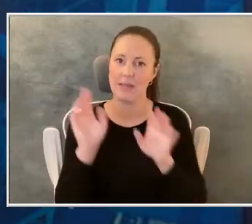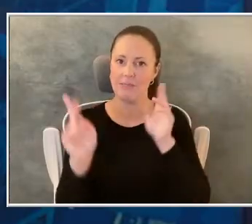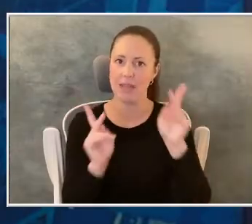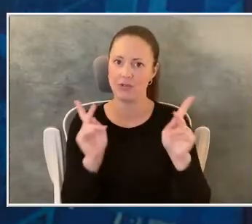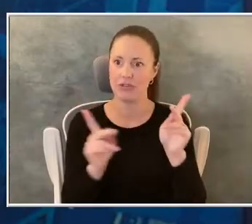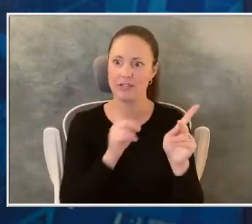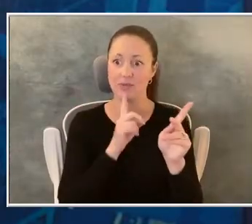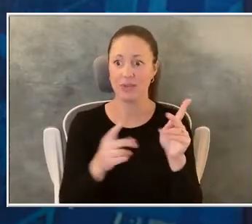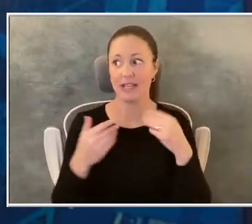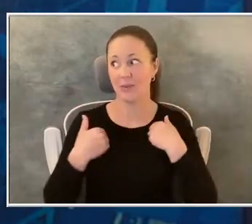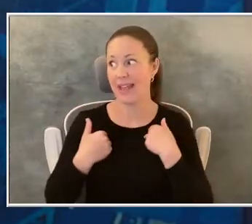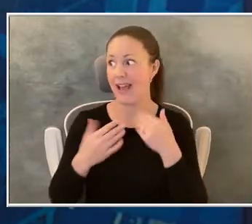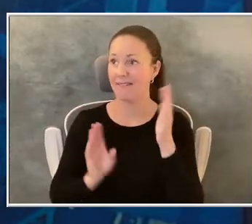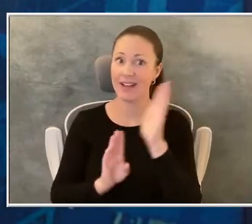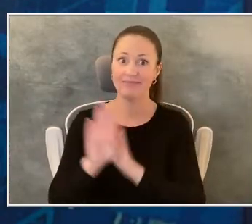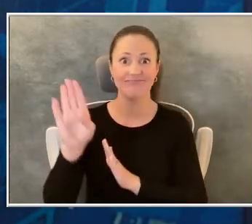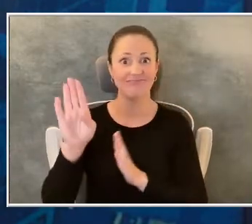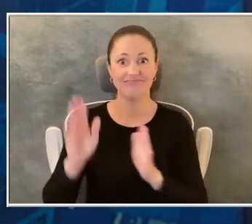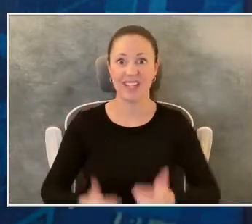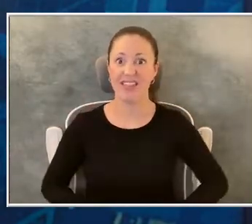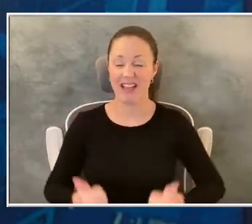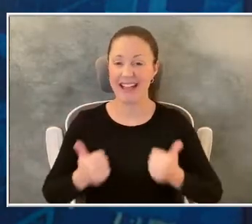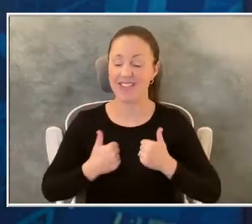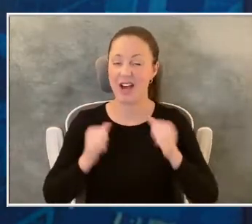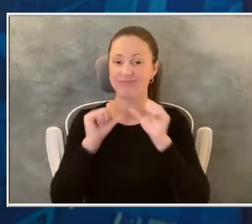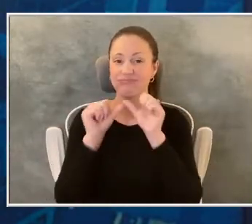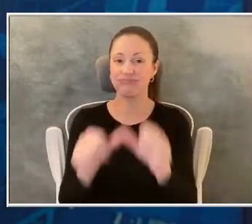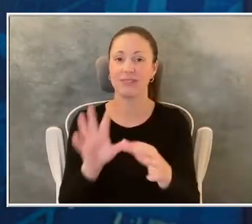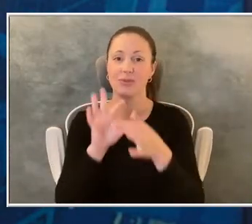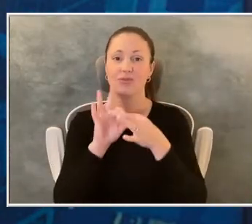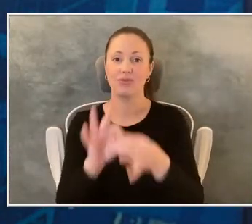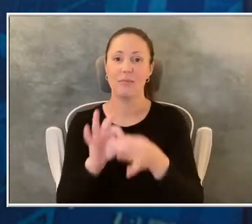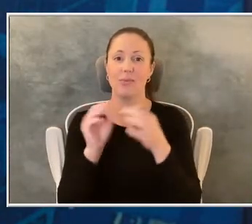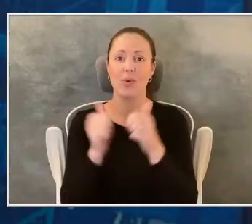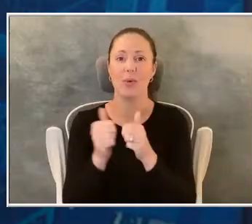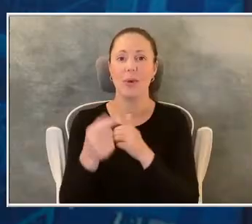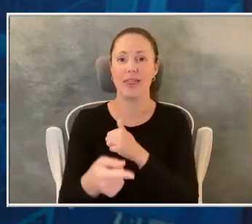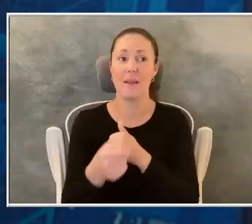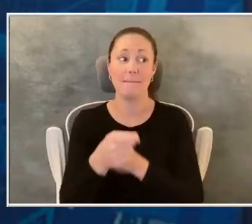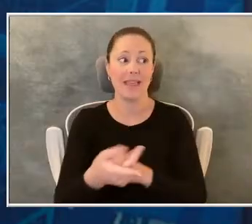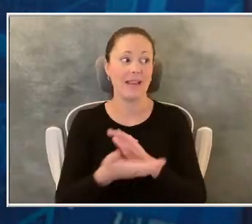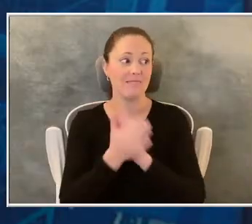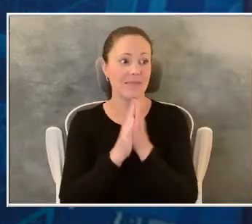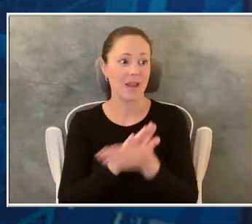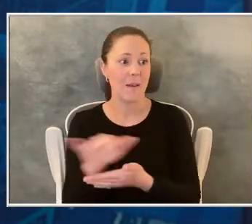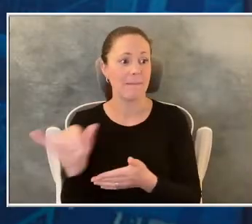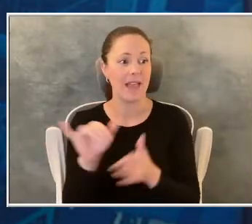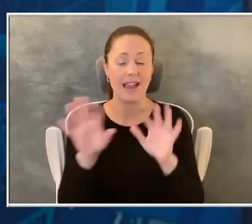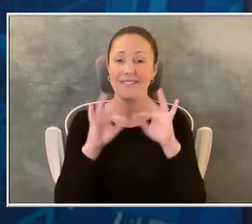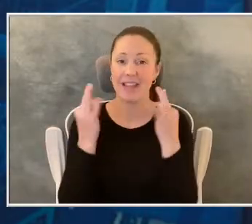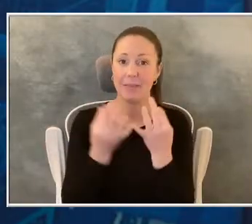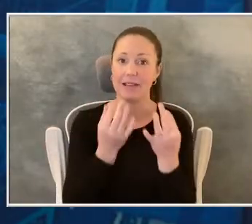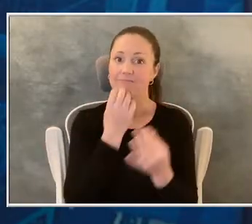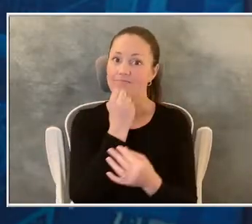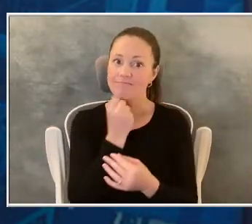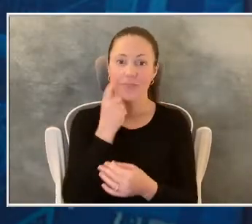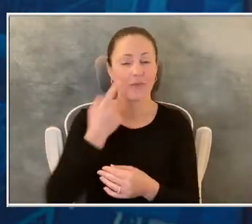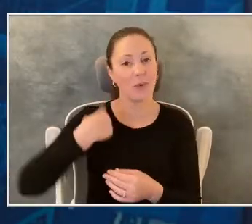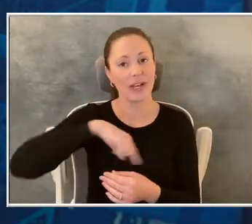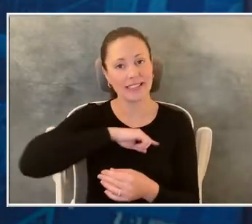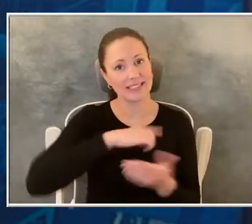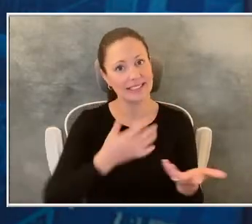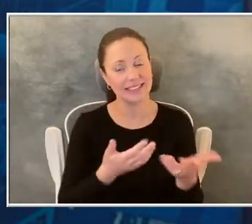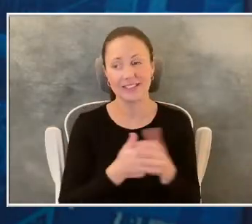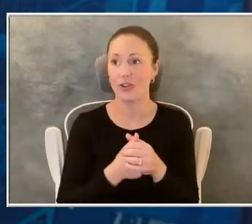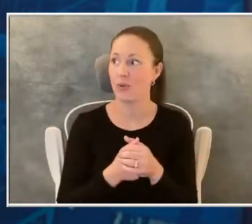a lifelong rapport with our patients. And it's like they really become like family to us. And so, you know, just constantly